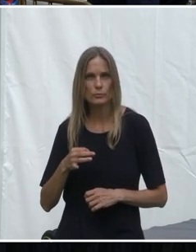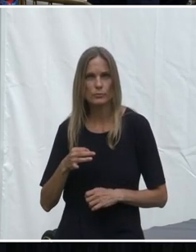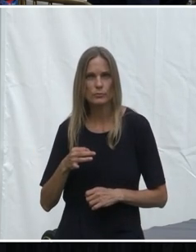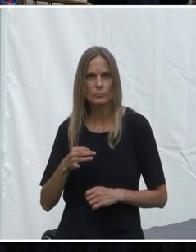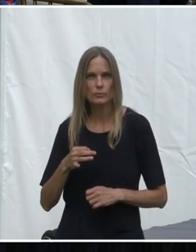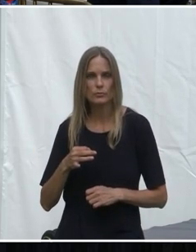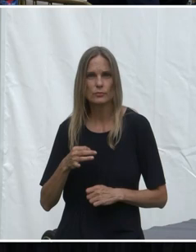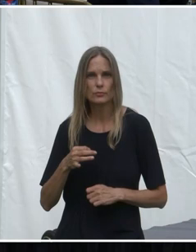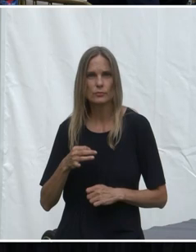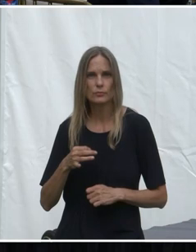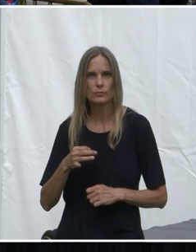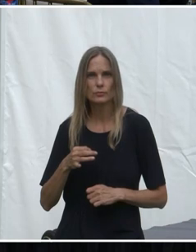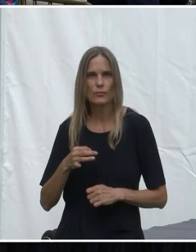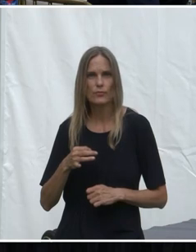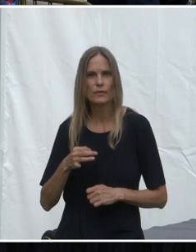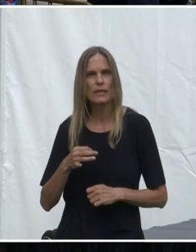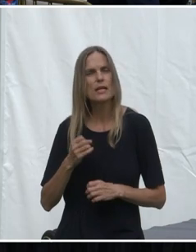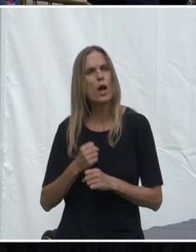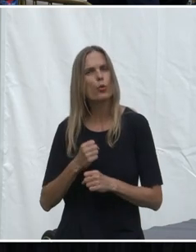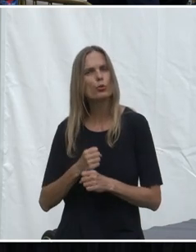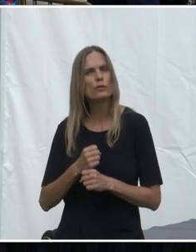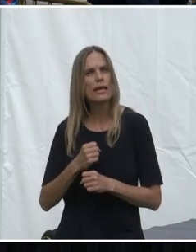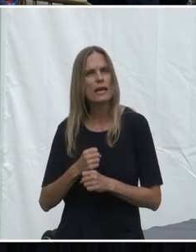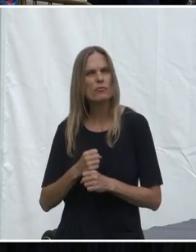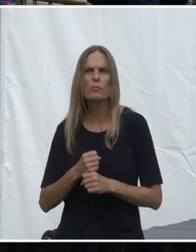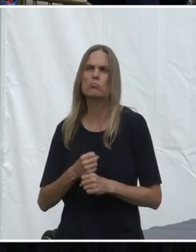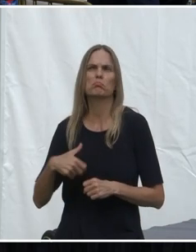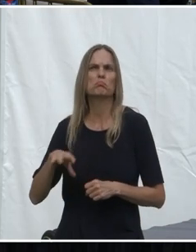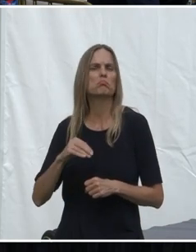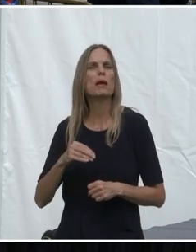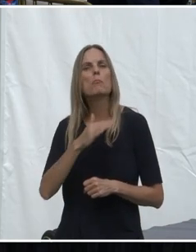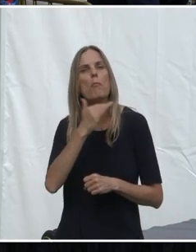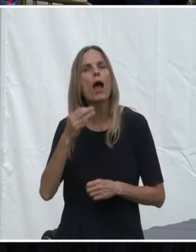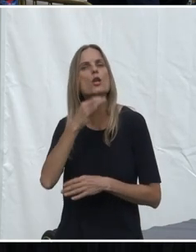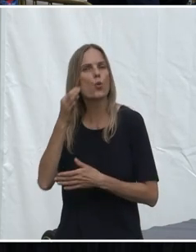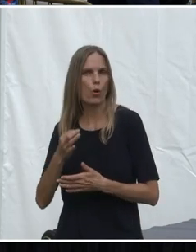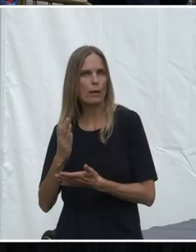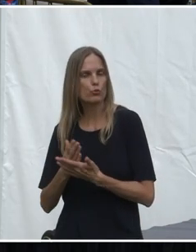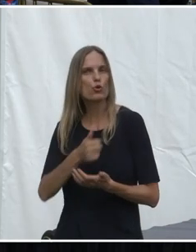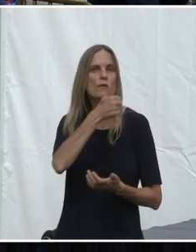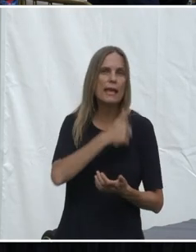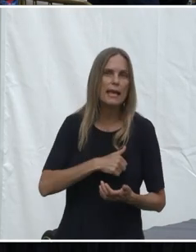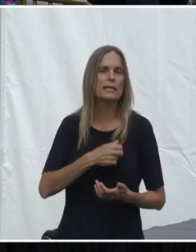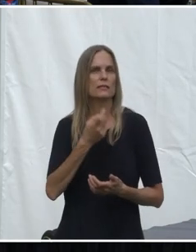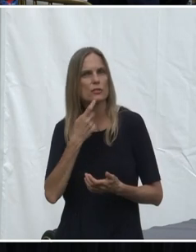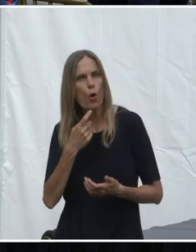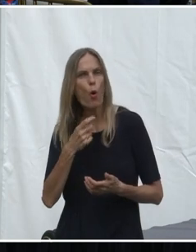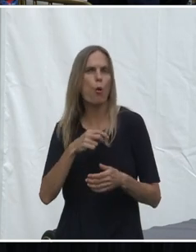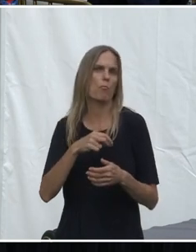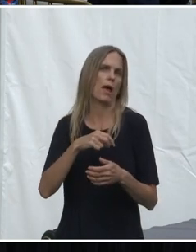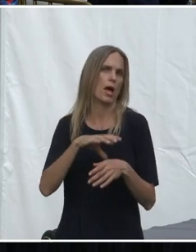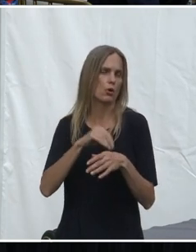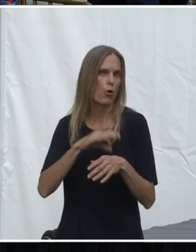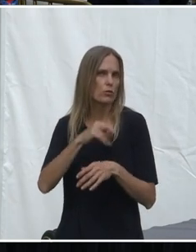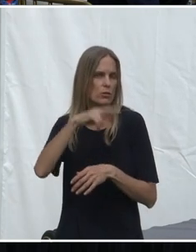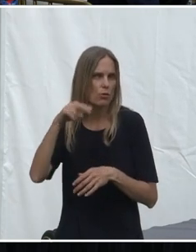holds a great deal of experiences in Estonia, Finland, Sweden, Norway, Denmark, Iceland